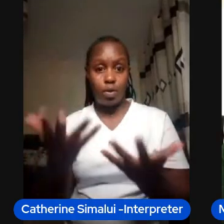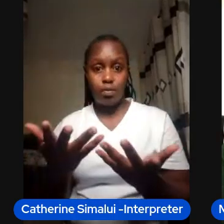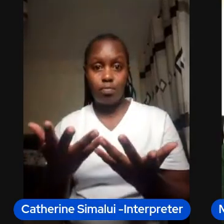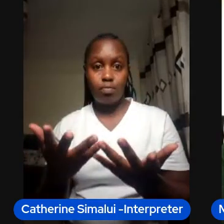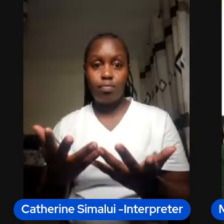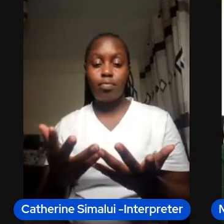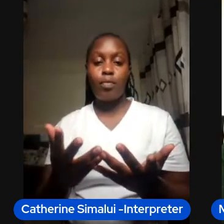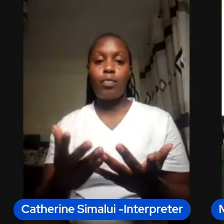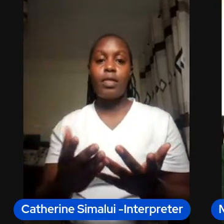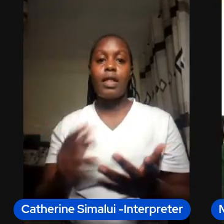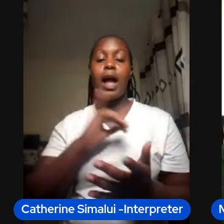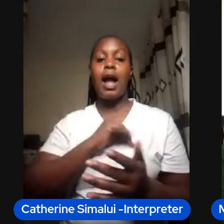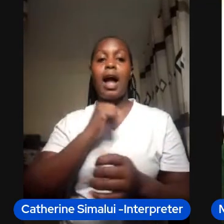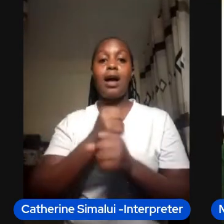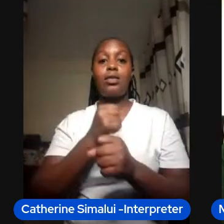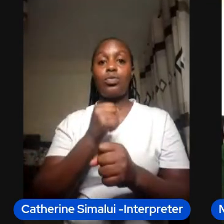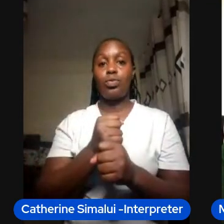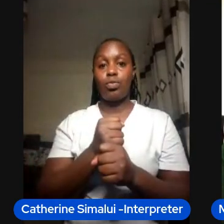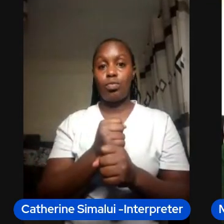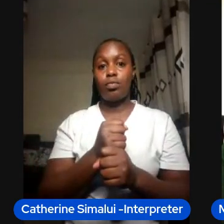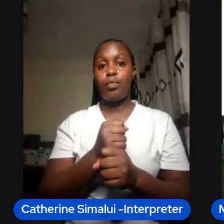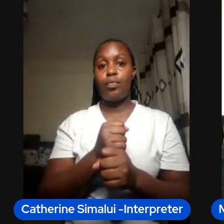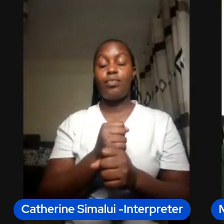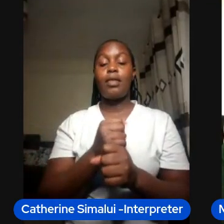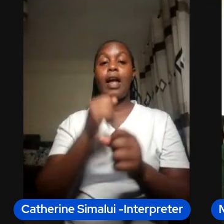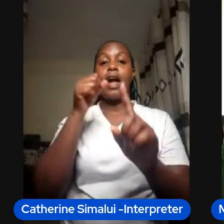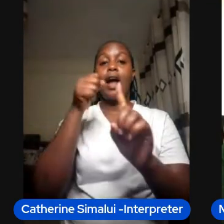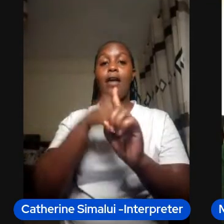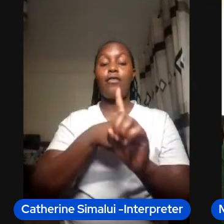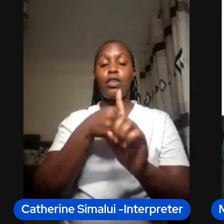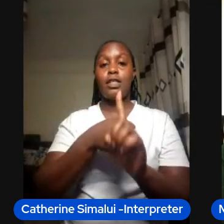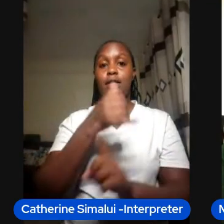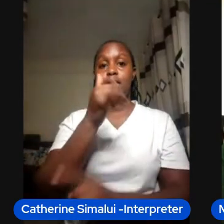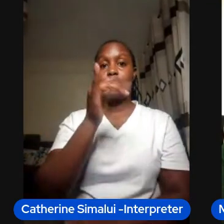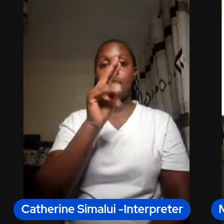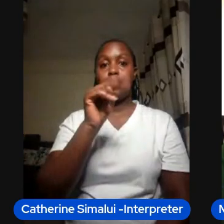I do intersectional advocacy. And when somebody